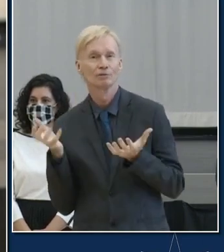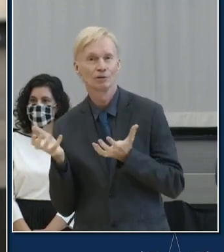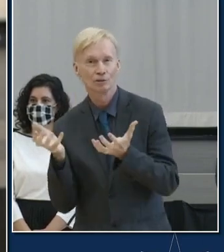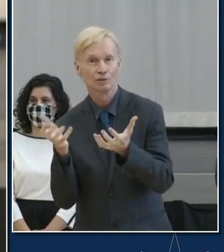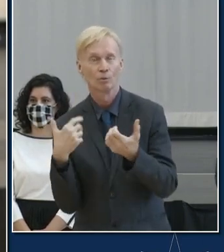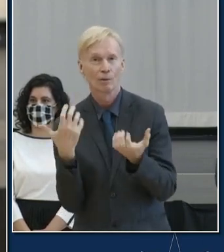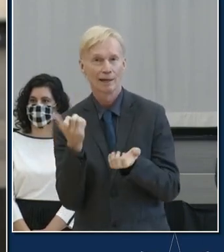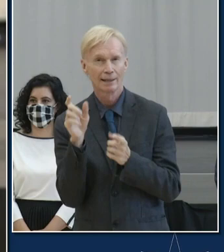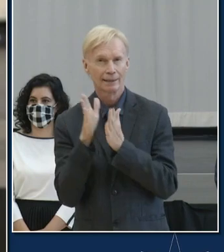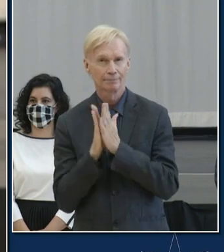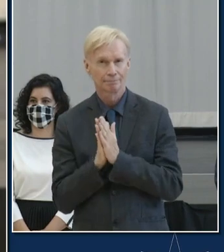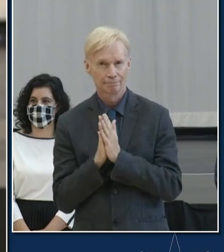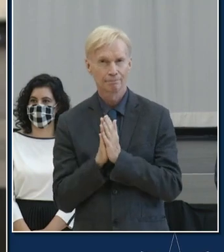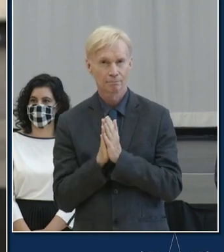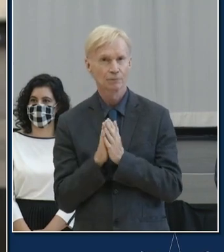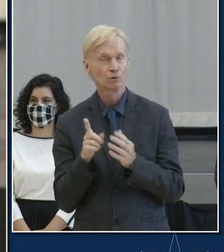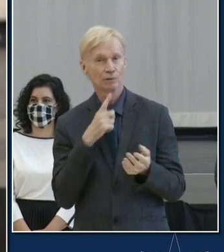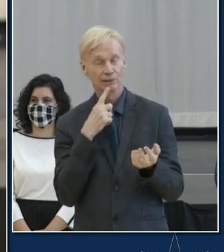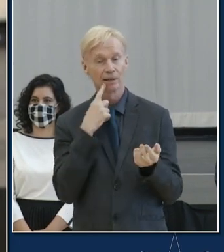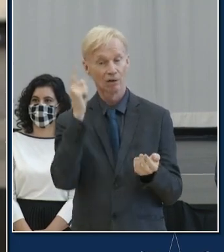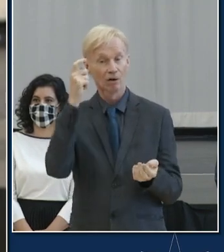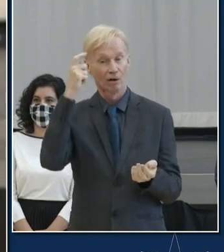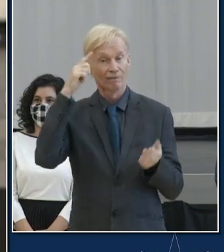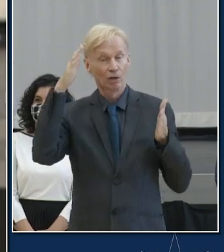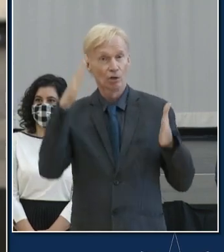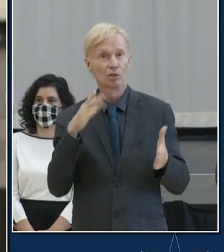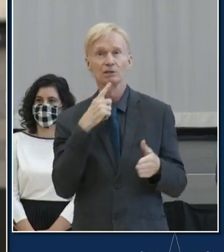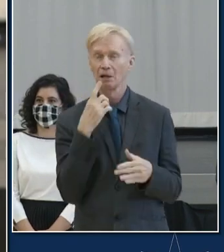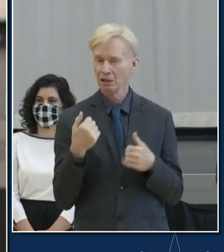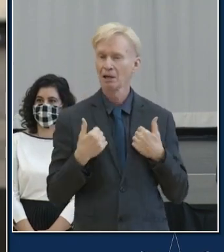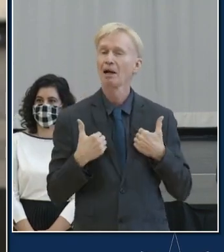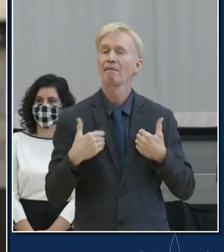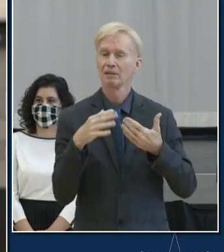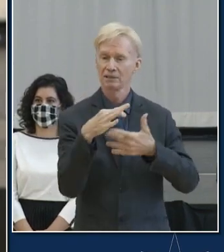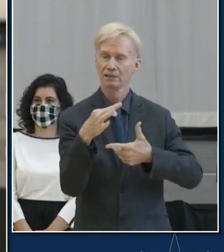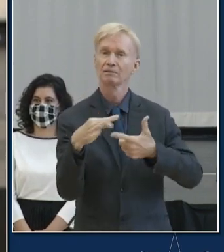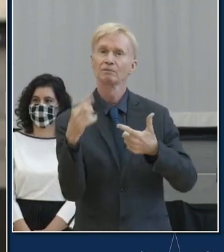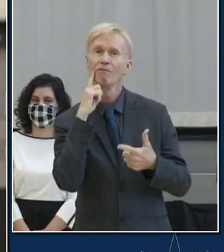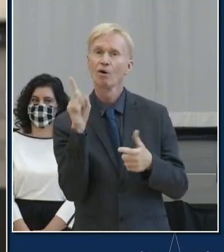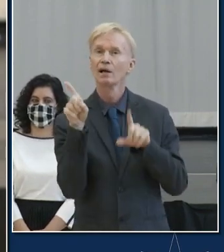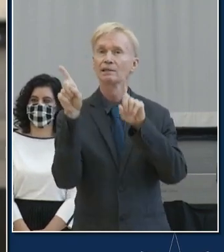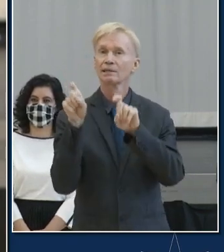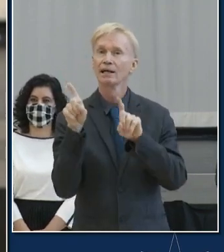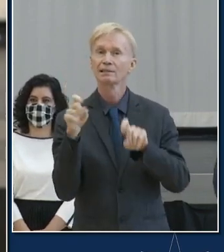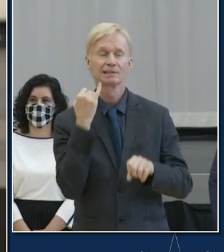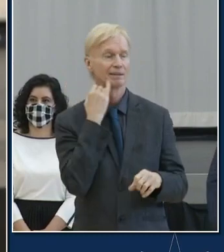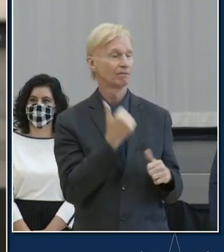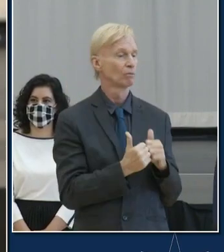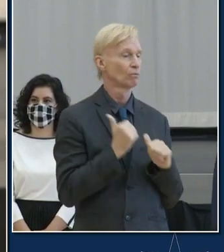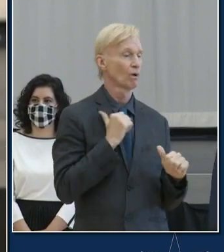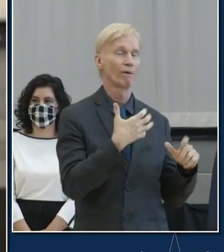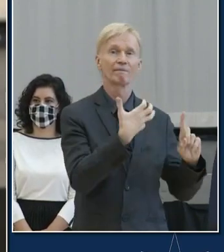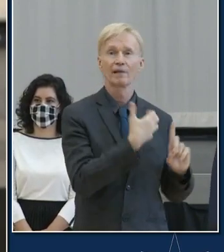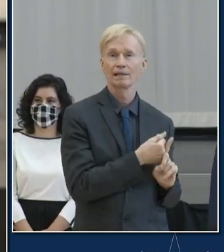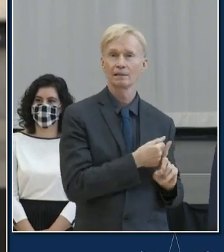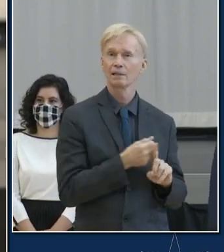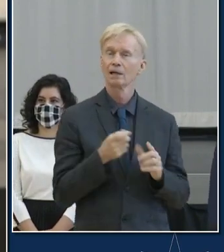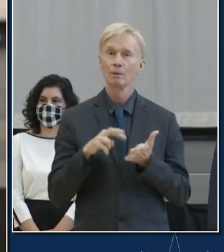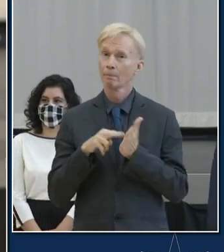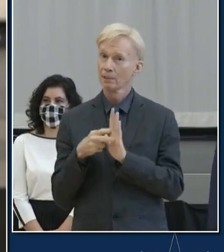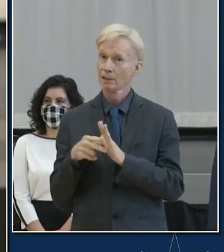offering, at least the governor is offering some testing options as opposed to those who don't want to get vaccinated. Are you